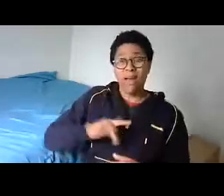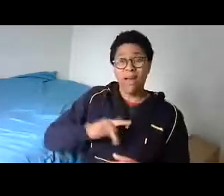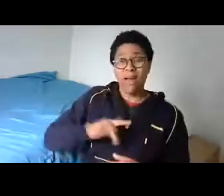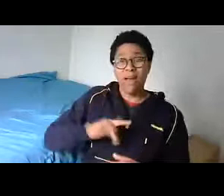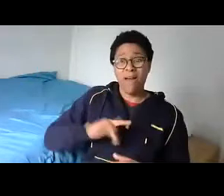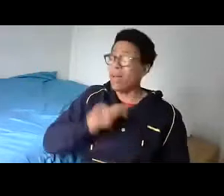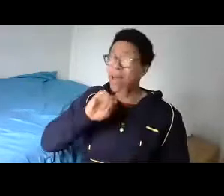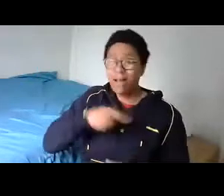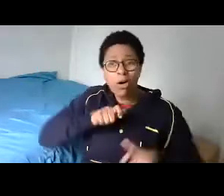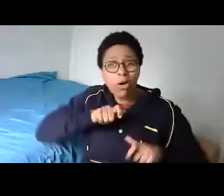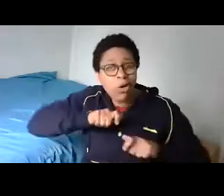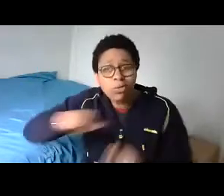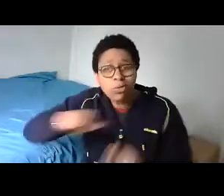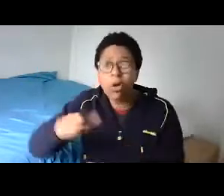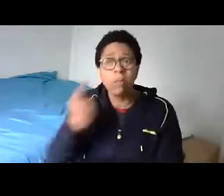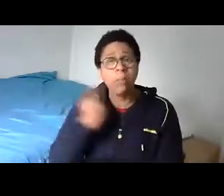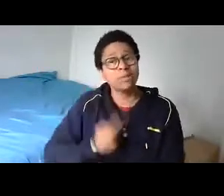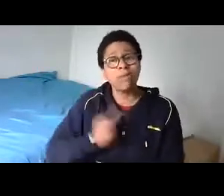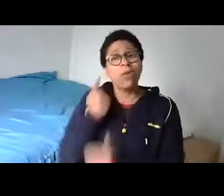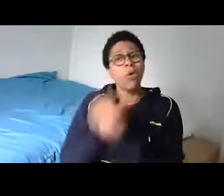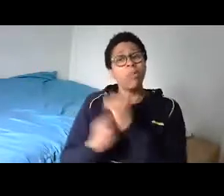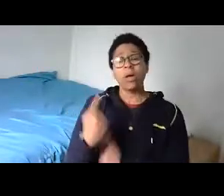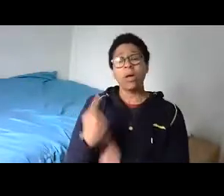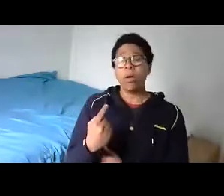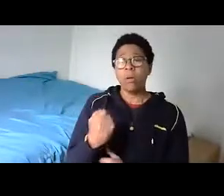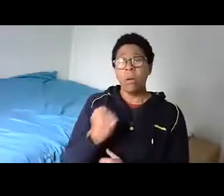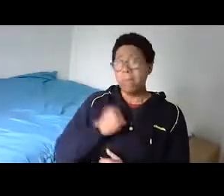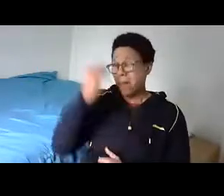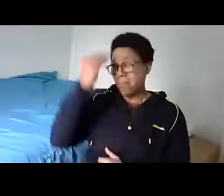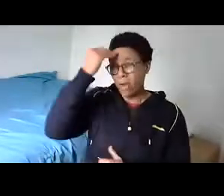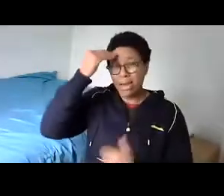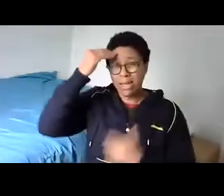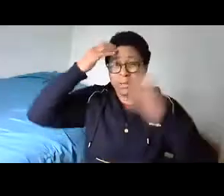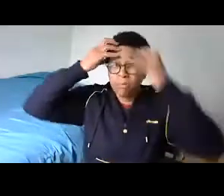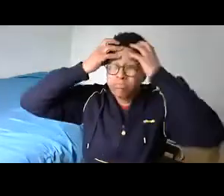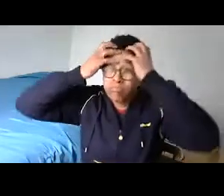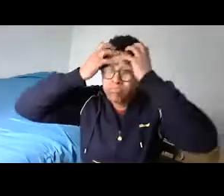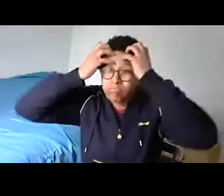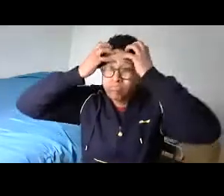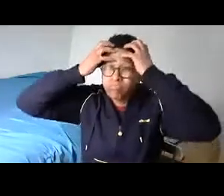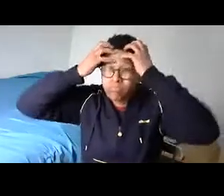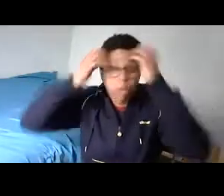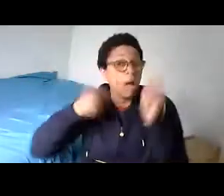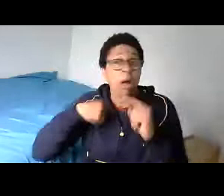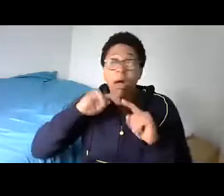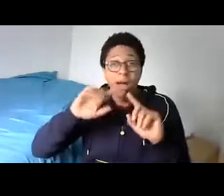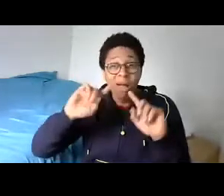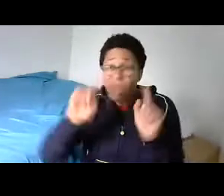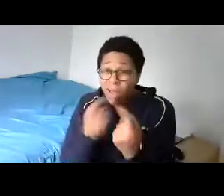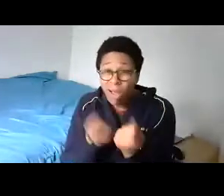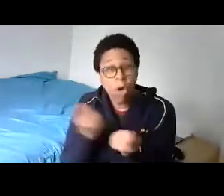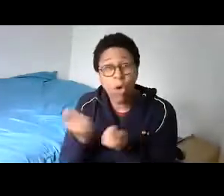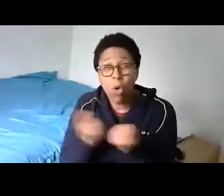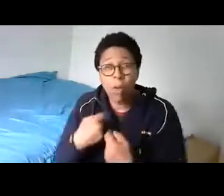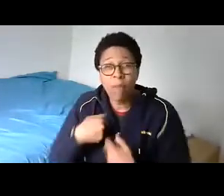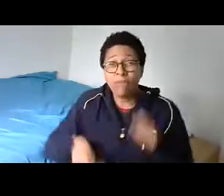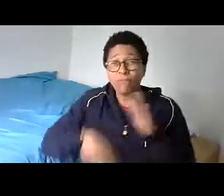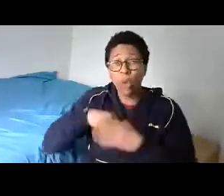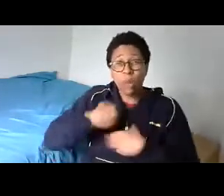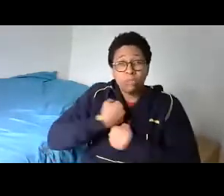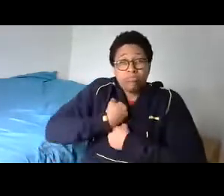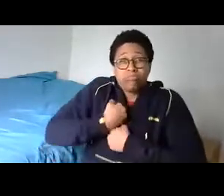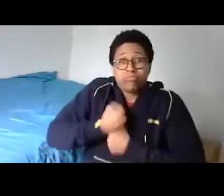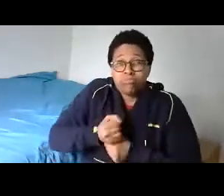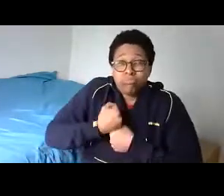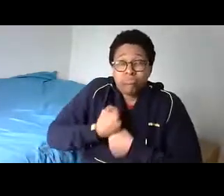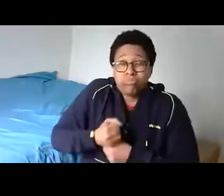through this on my own anymore. It's just my brain is empty. I'm so, so stressed. And at